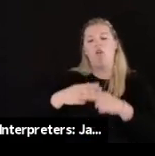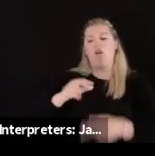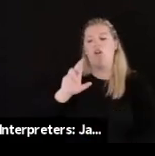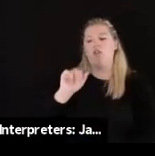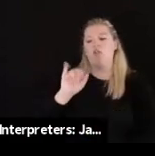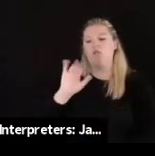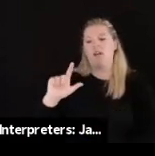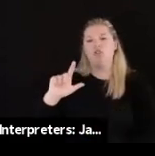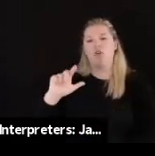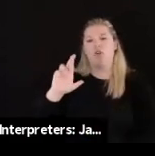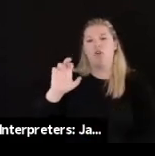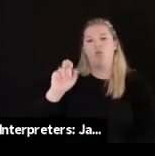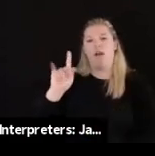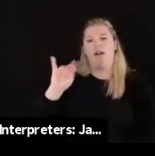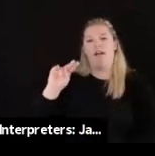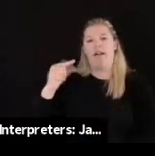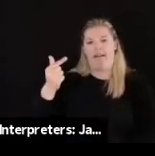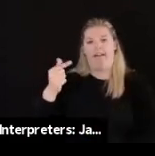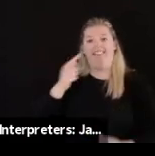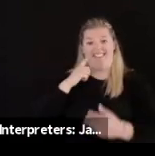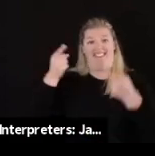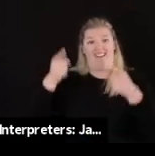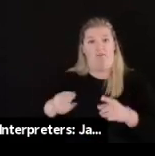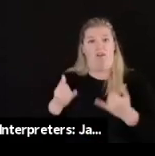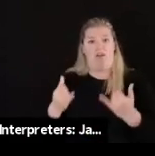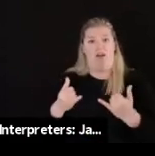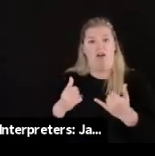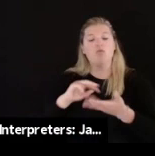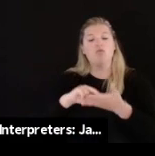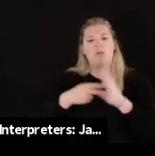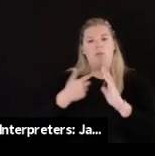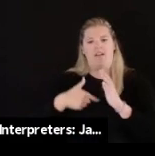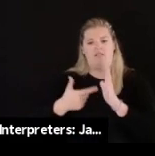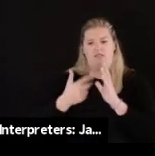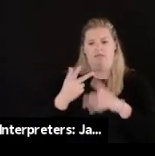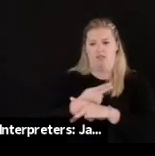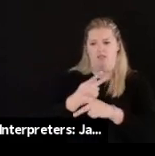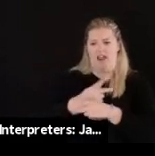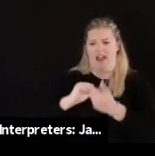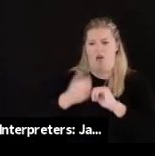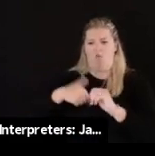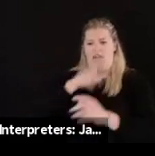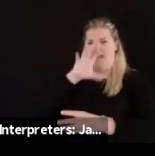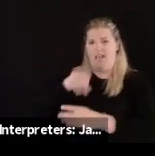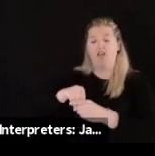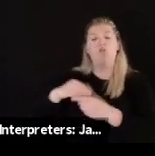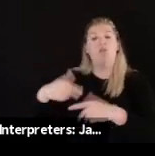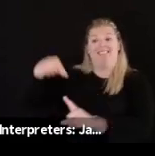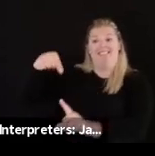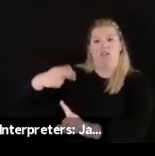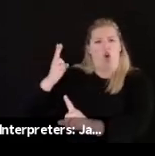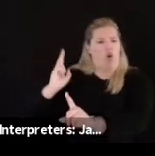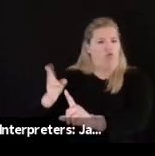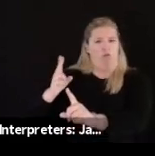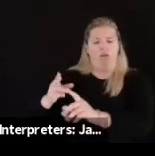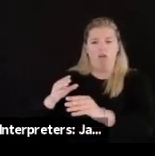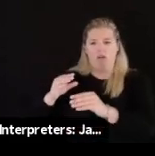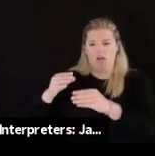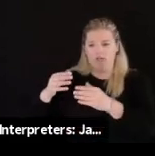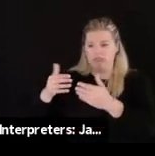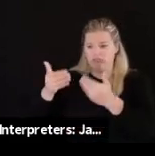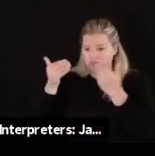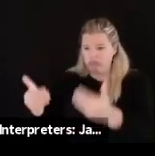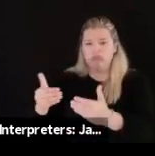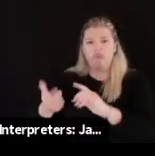be actively building our own capacity to engage in a historic movement towards change, towards